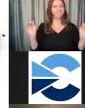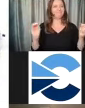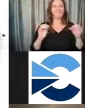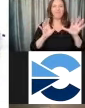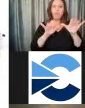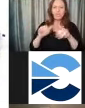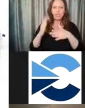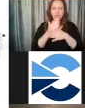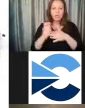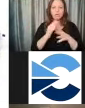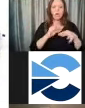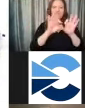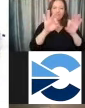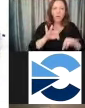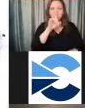tool to be